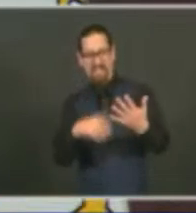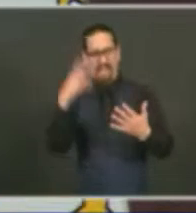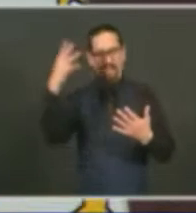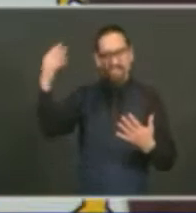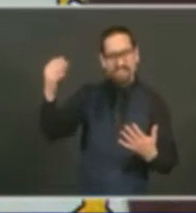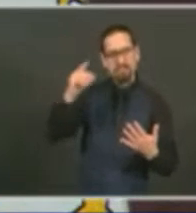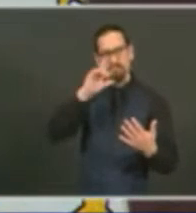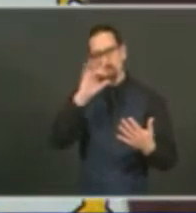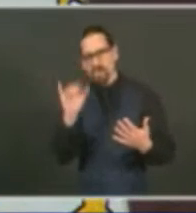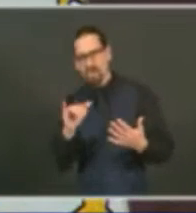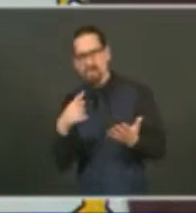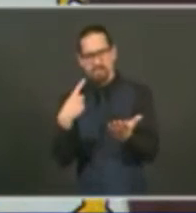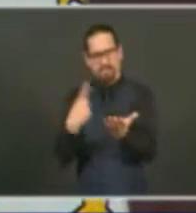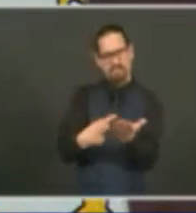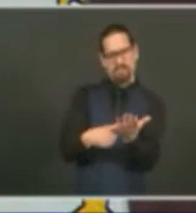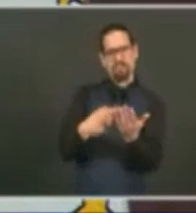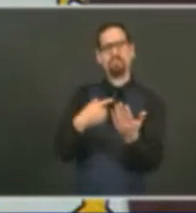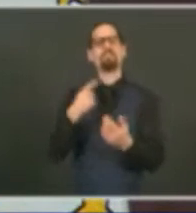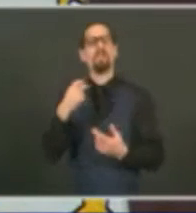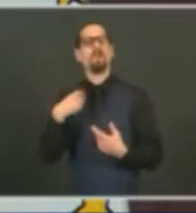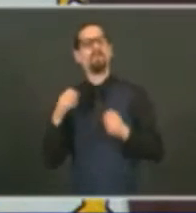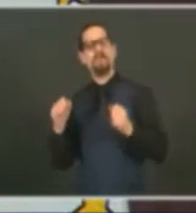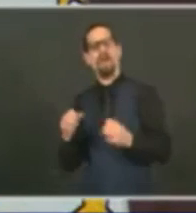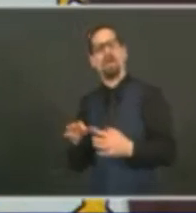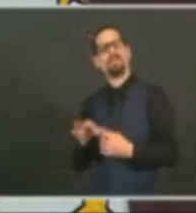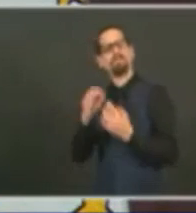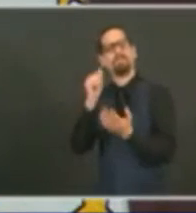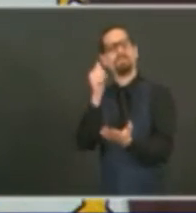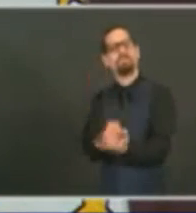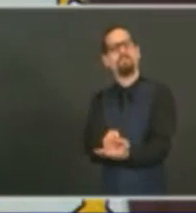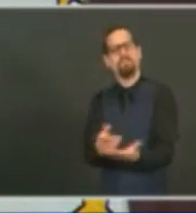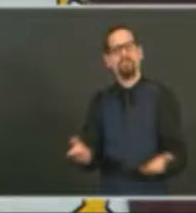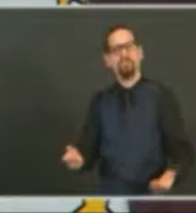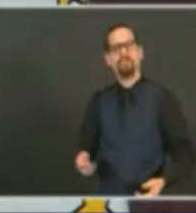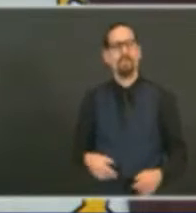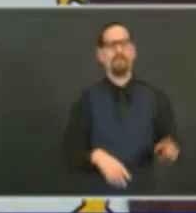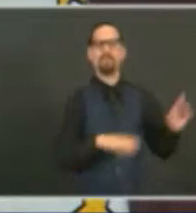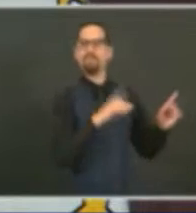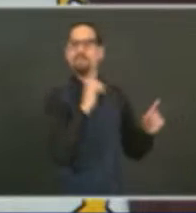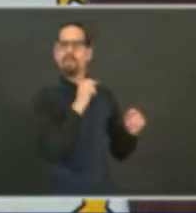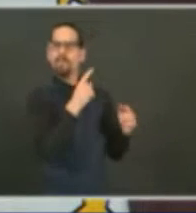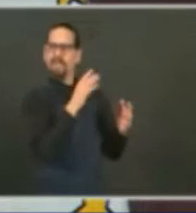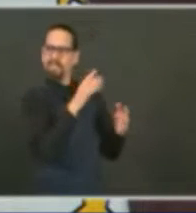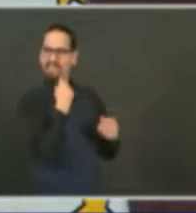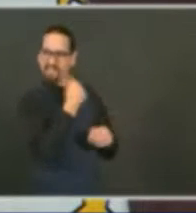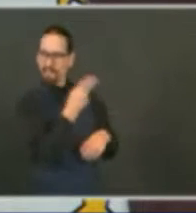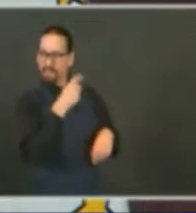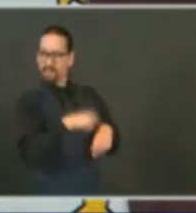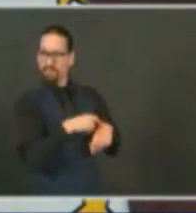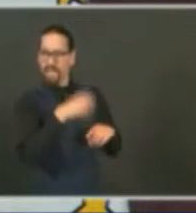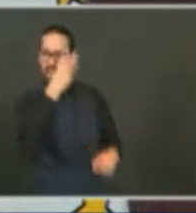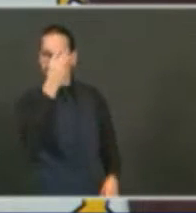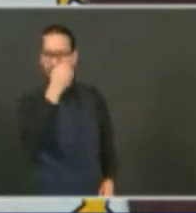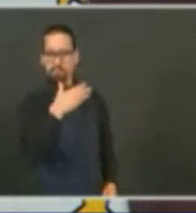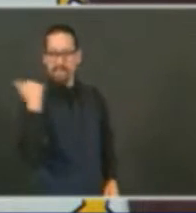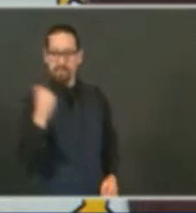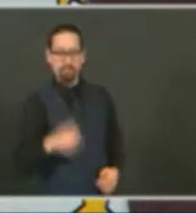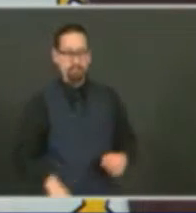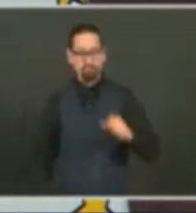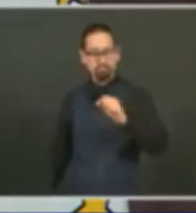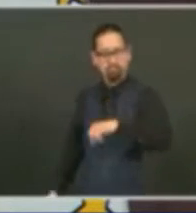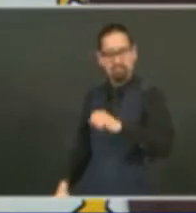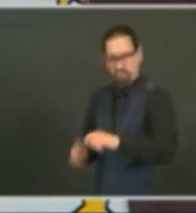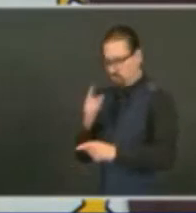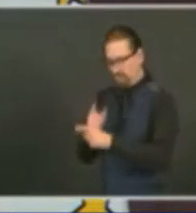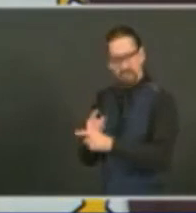and we'll see if we can let it go forward. Outside, I mean, you've said how many times? Outside is better. Outside is okay. It is. Look, again,